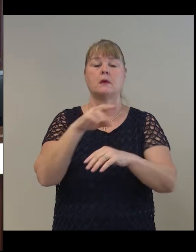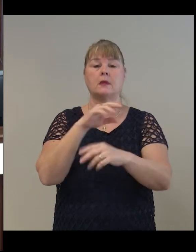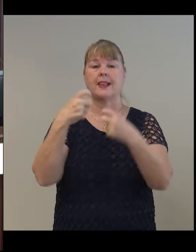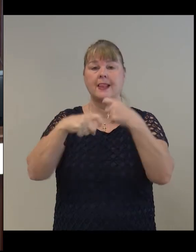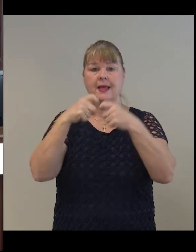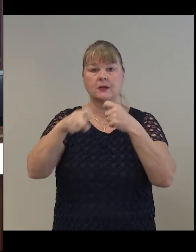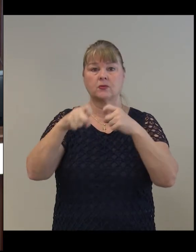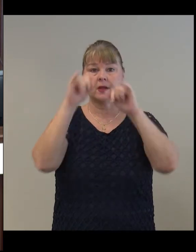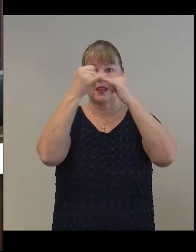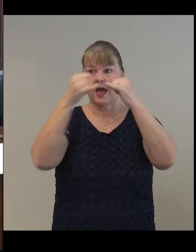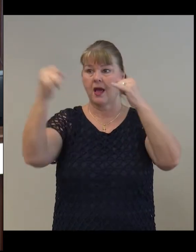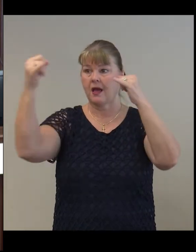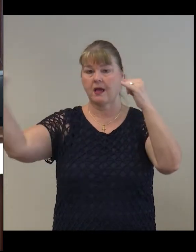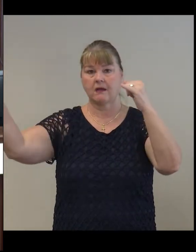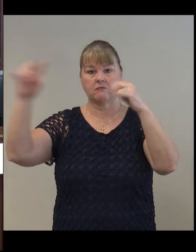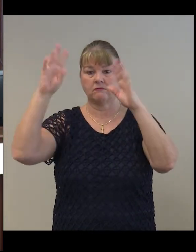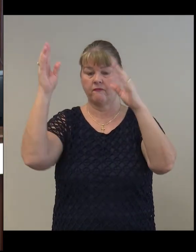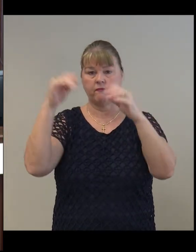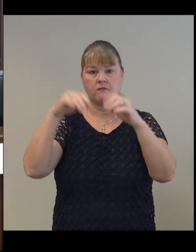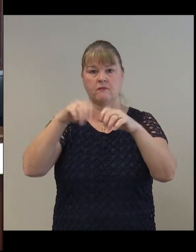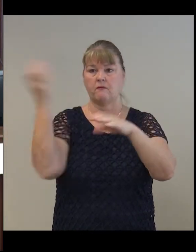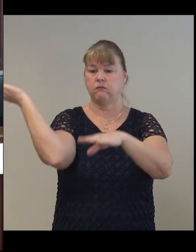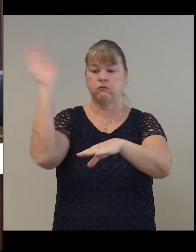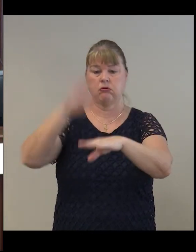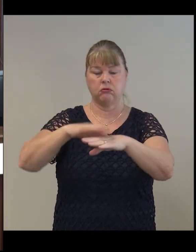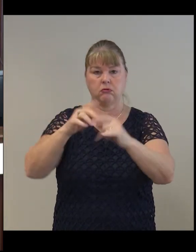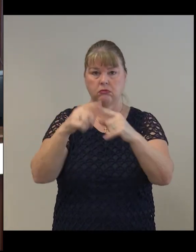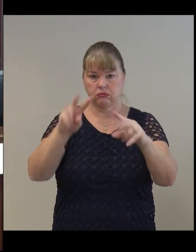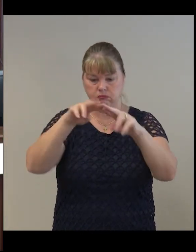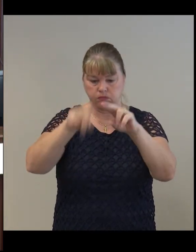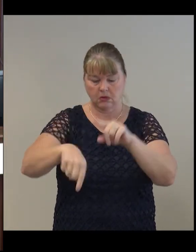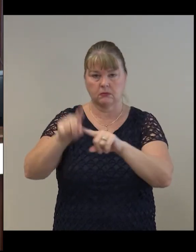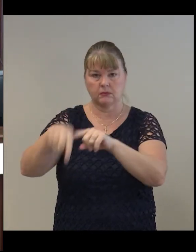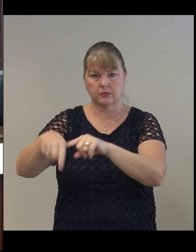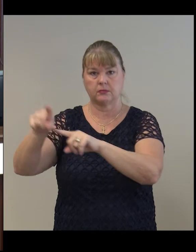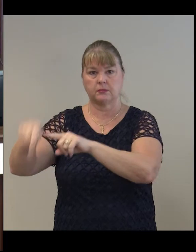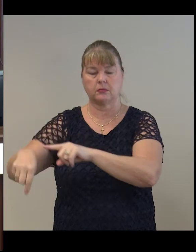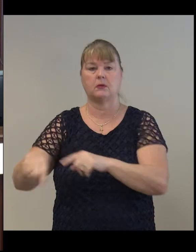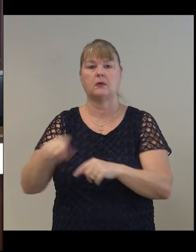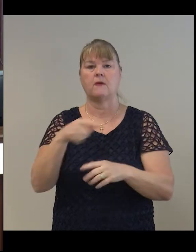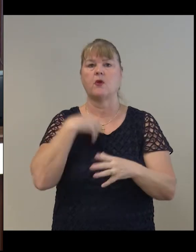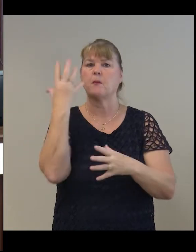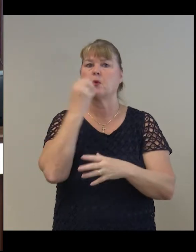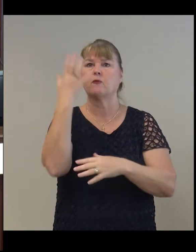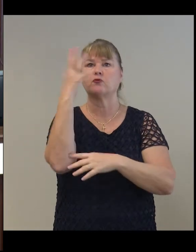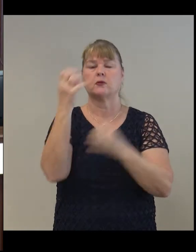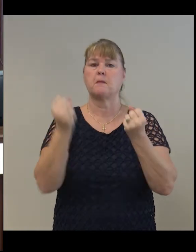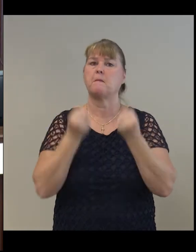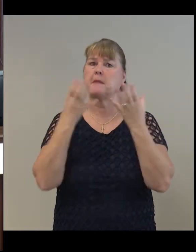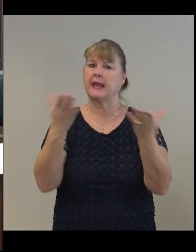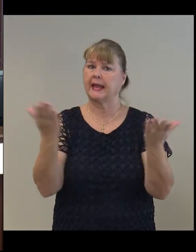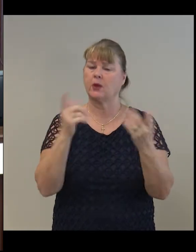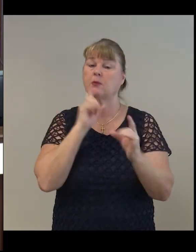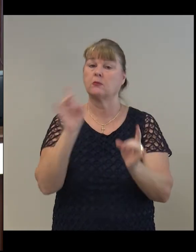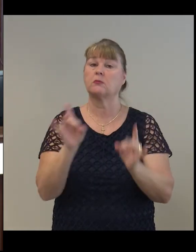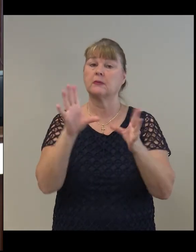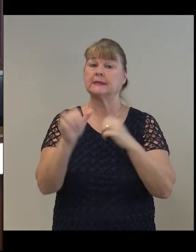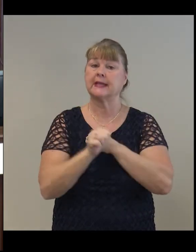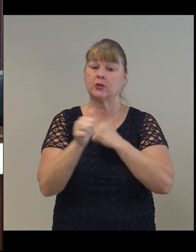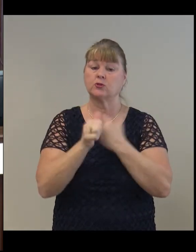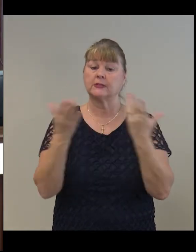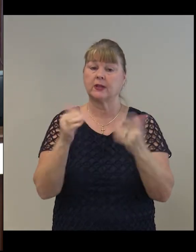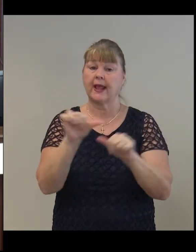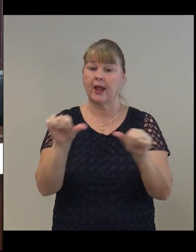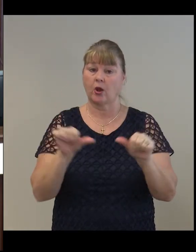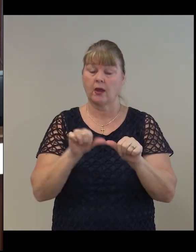completely collapse because trees had fallen on top of them. We have a beautiful tree canopy here, but it can be incredibly dangerous. If you